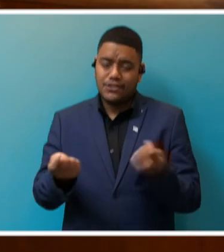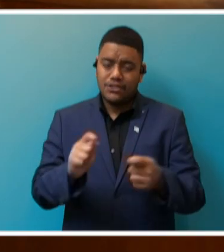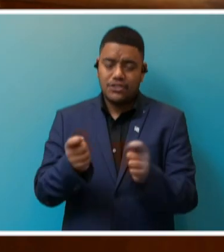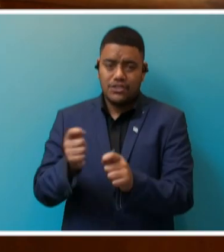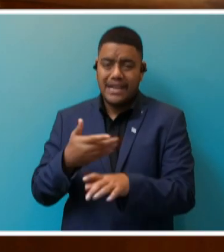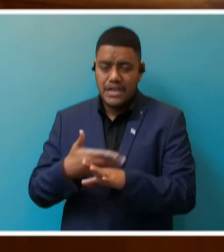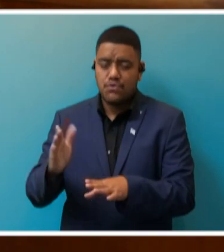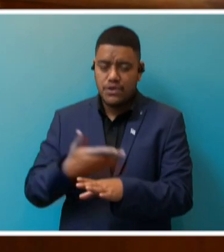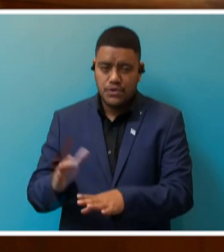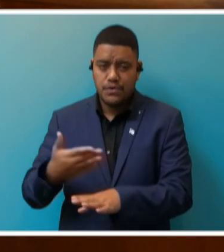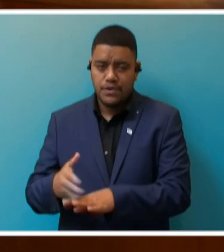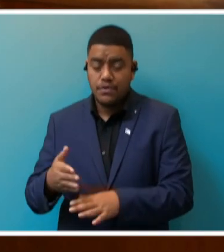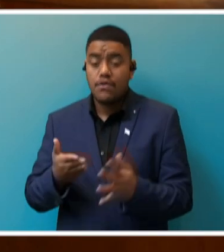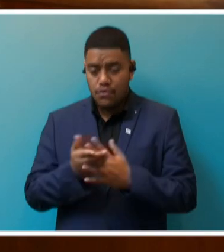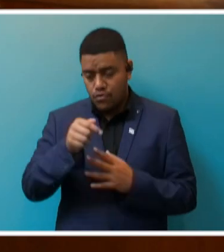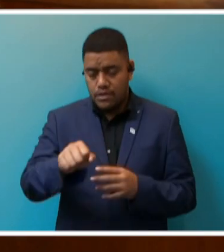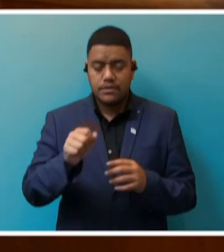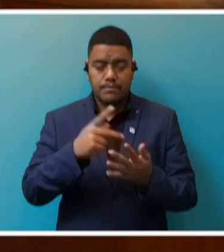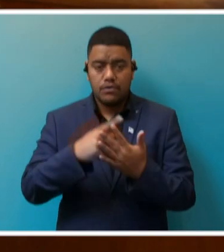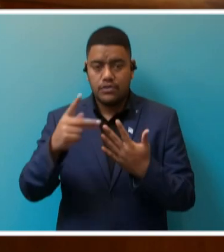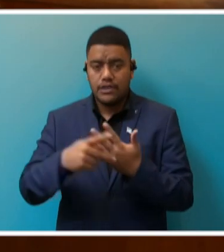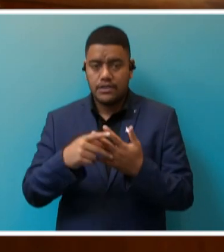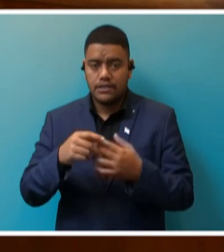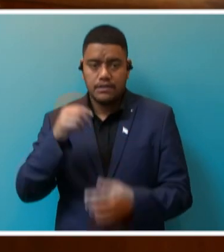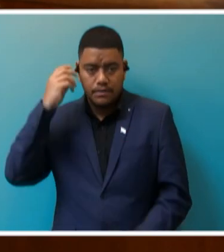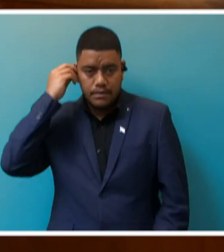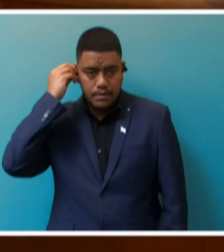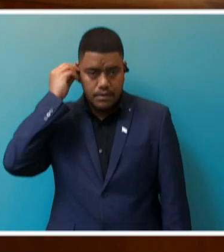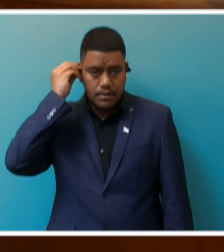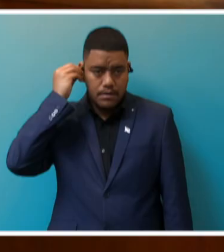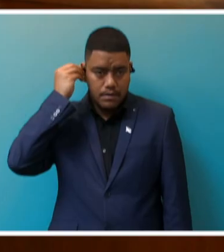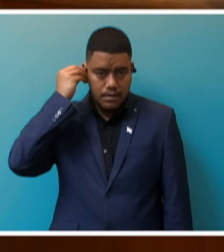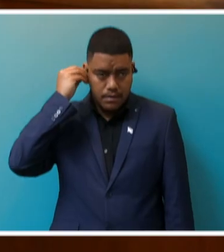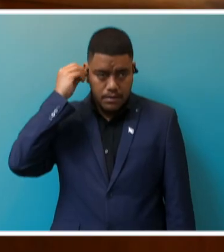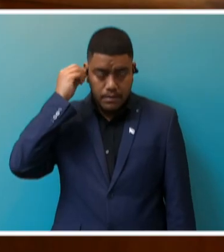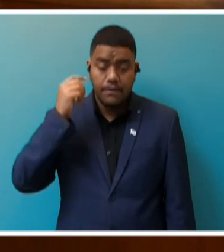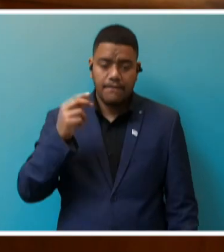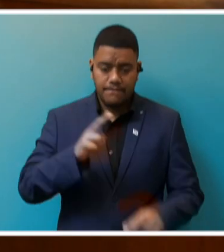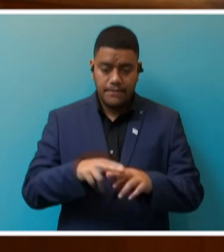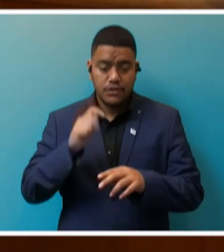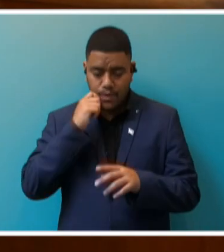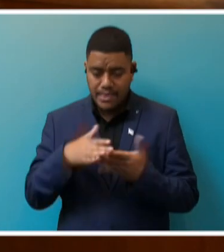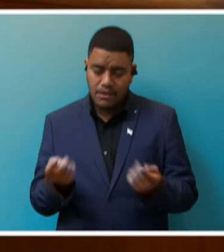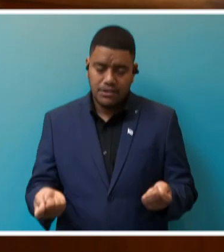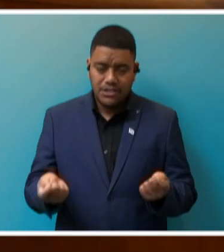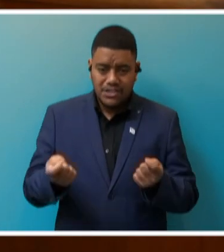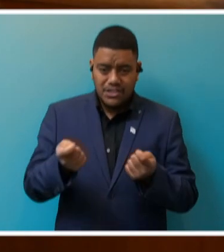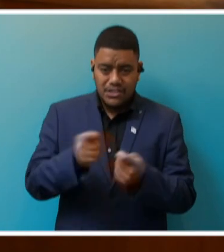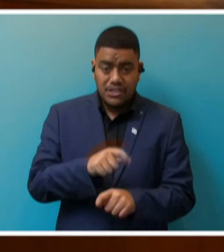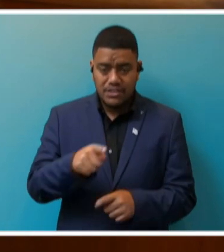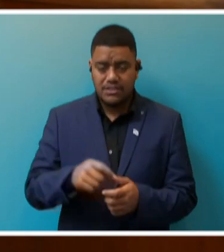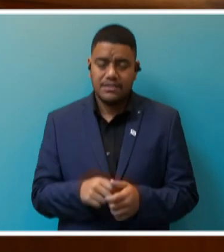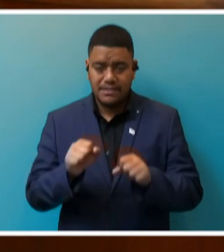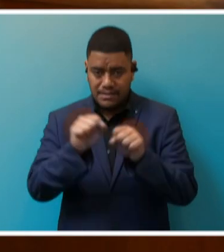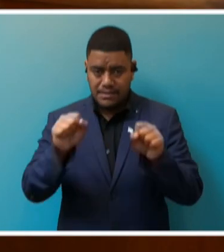Through this project, Esikuda, Fiji will migrate to a modern, regionally harmonized